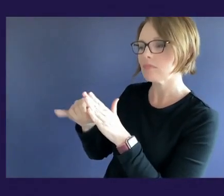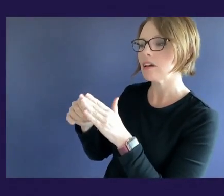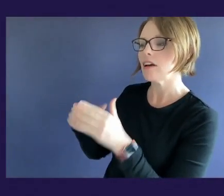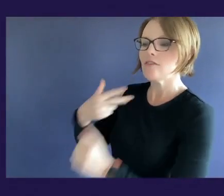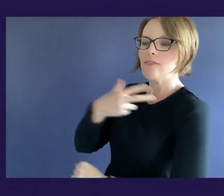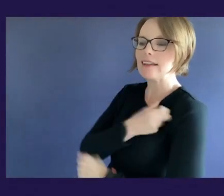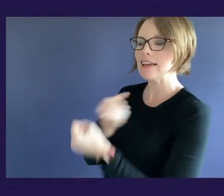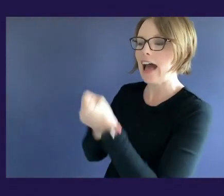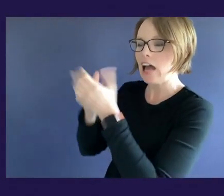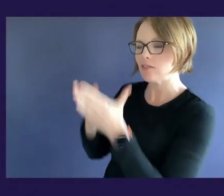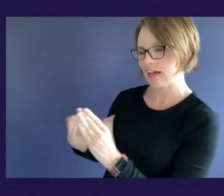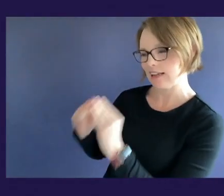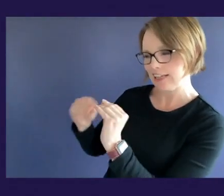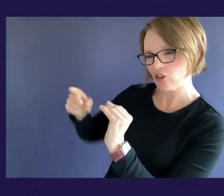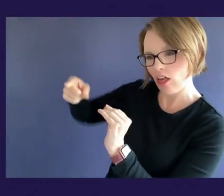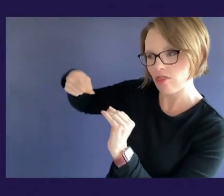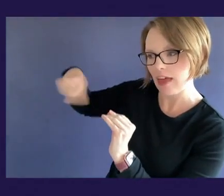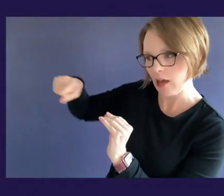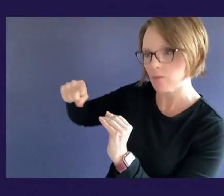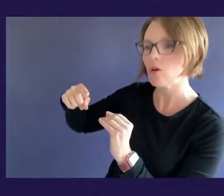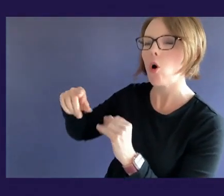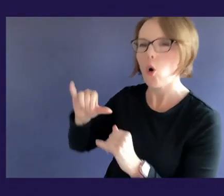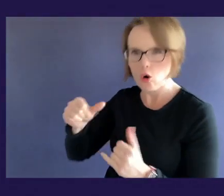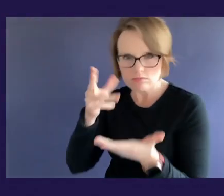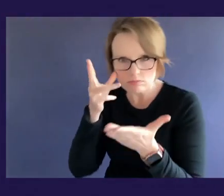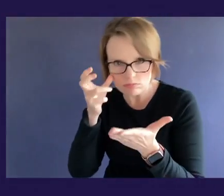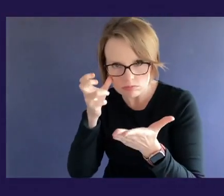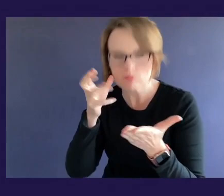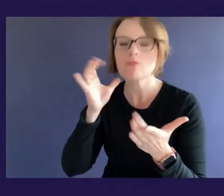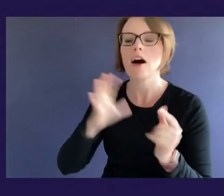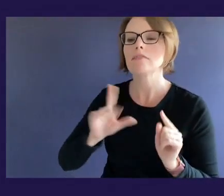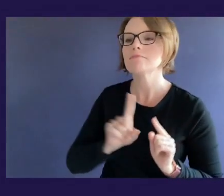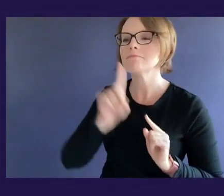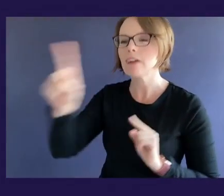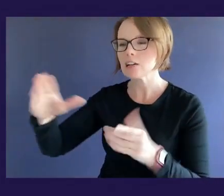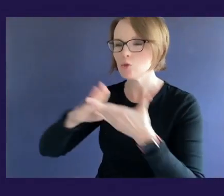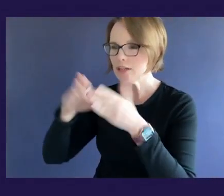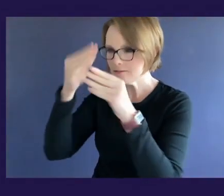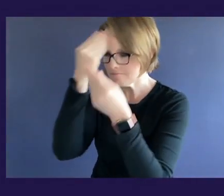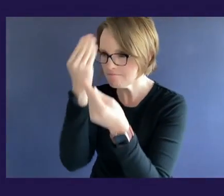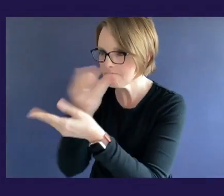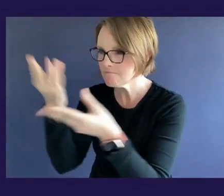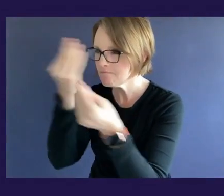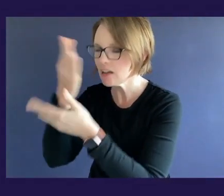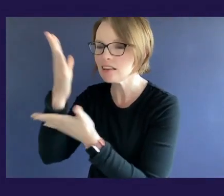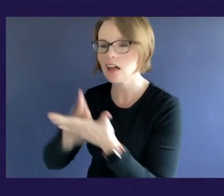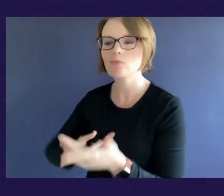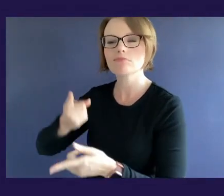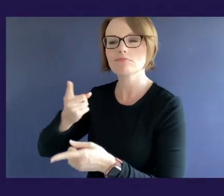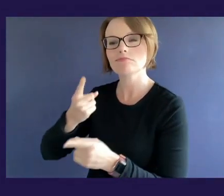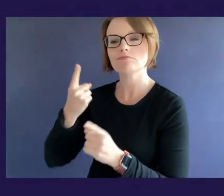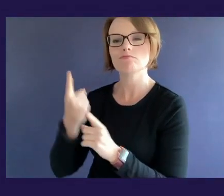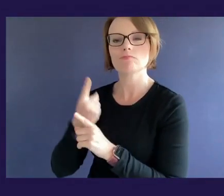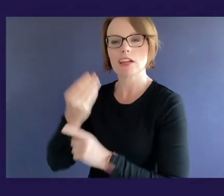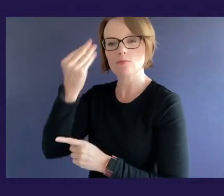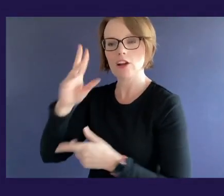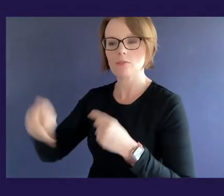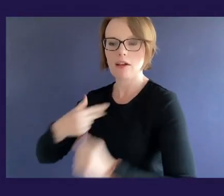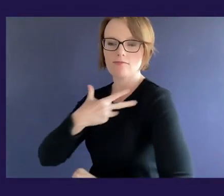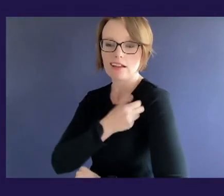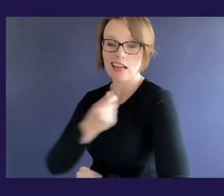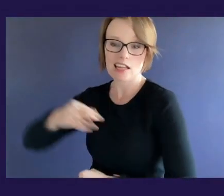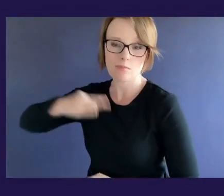that people can go out in their communities, provide accurate information about vaccines and their benefits. And a lot of these approaches